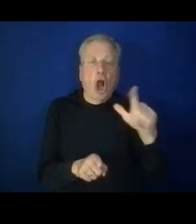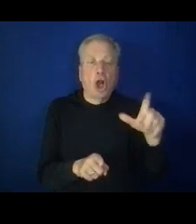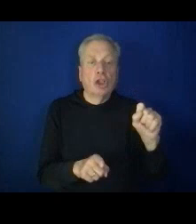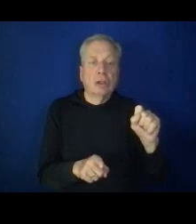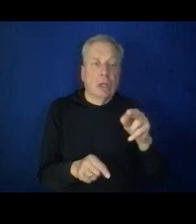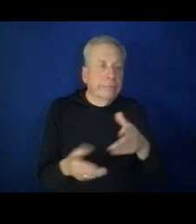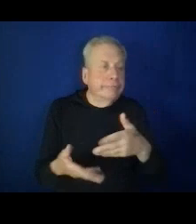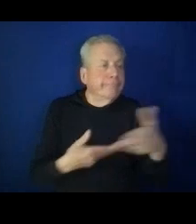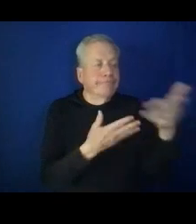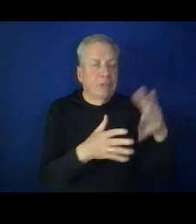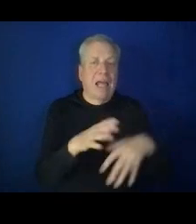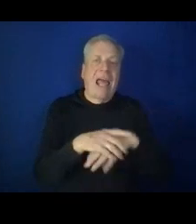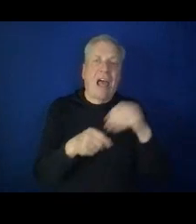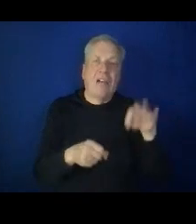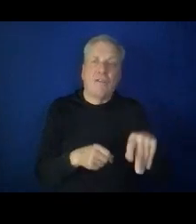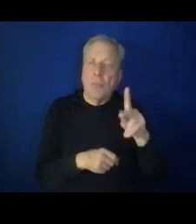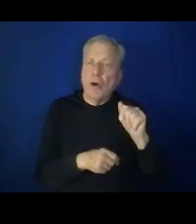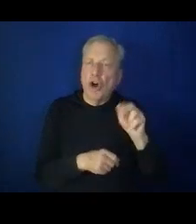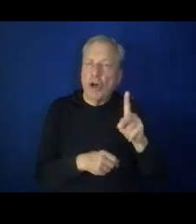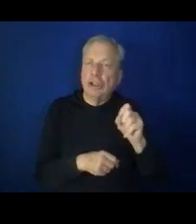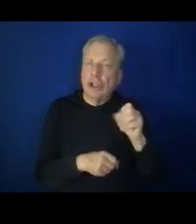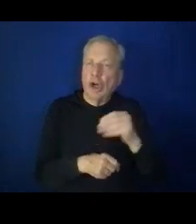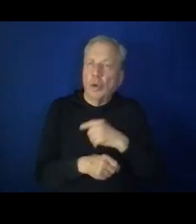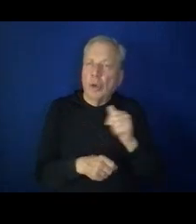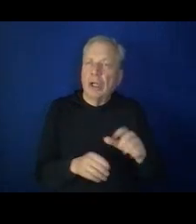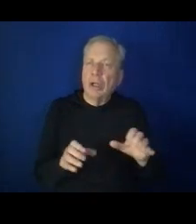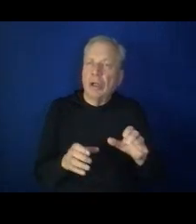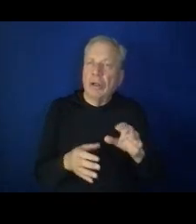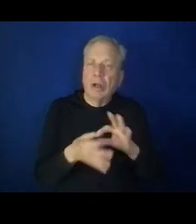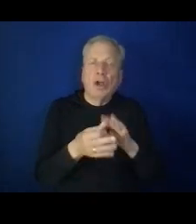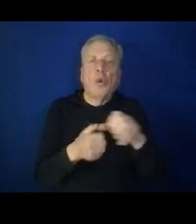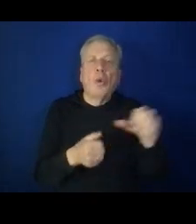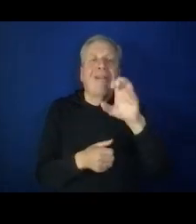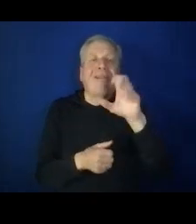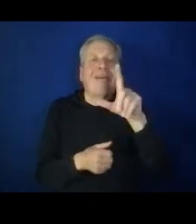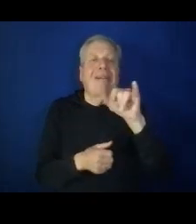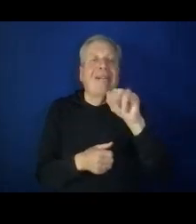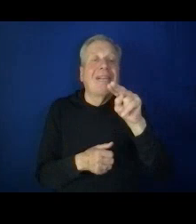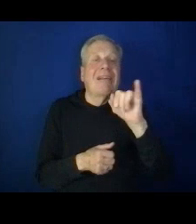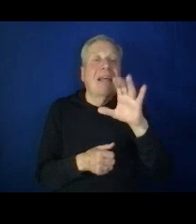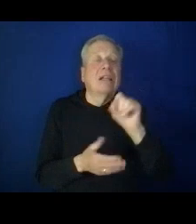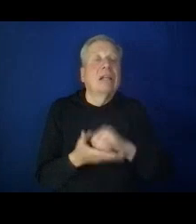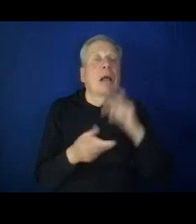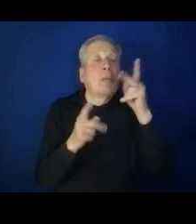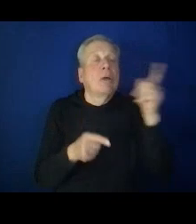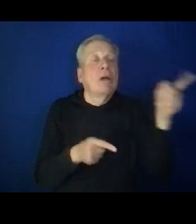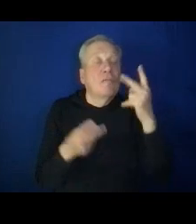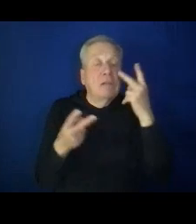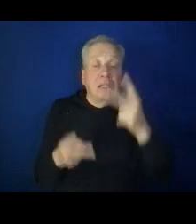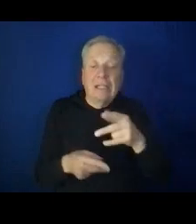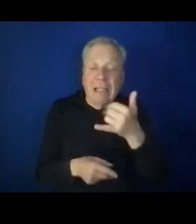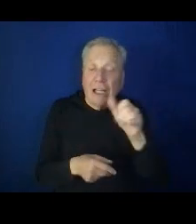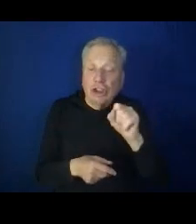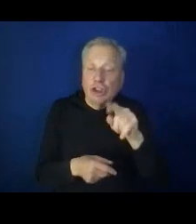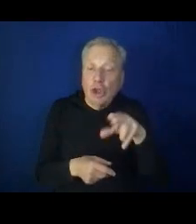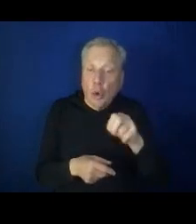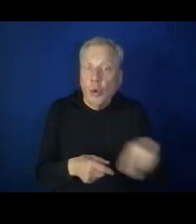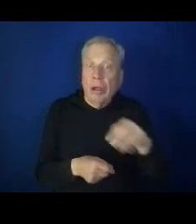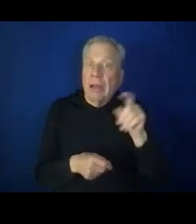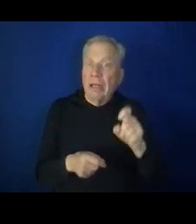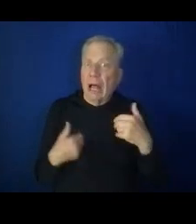transports outside the park. So we can do what we can do in the clinics, but a lot of these folks that come to visit Yellowstone, they need significant emergency